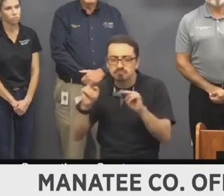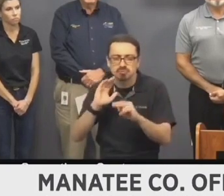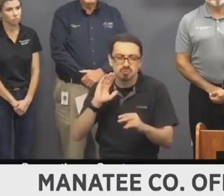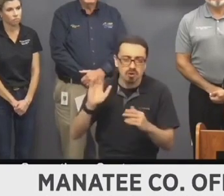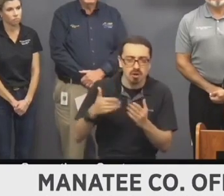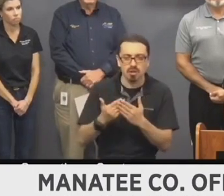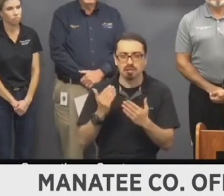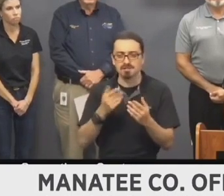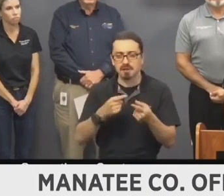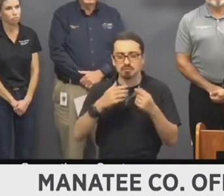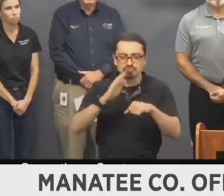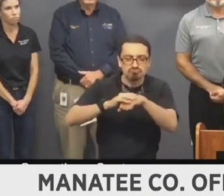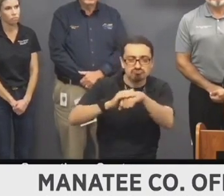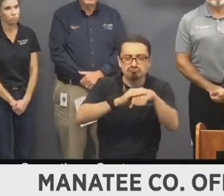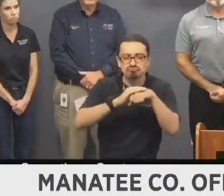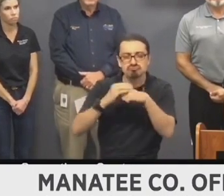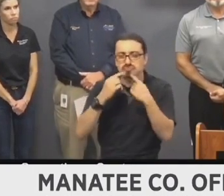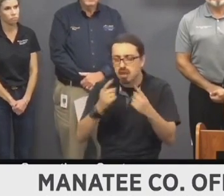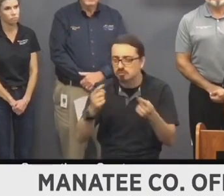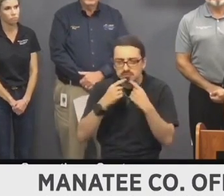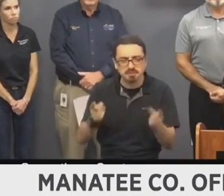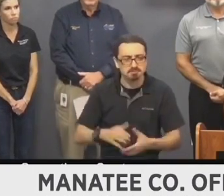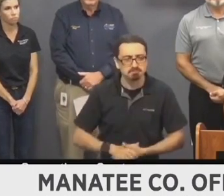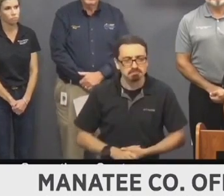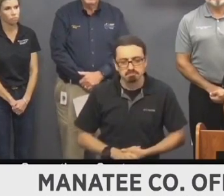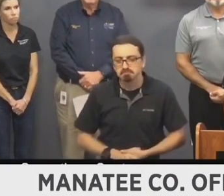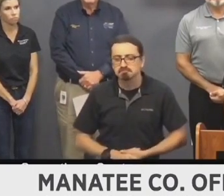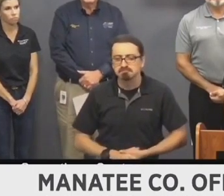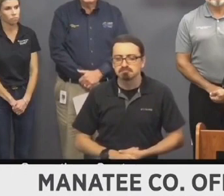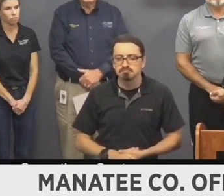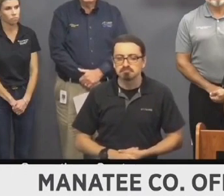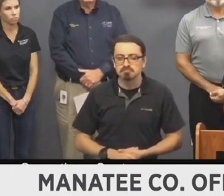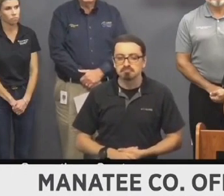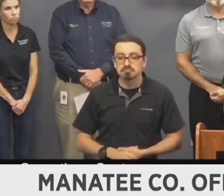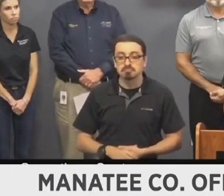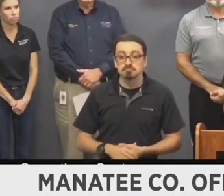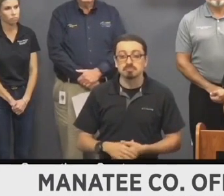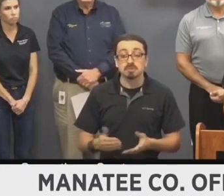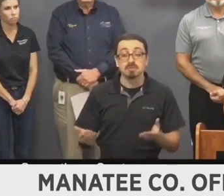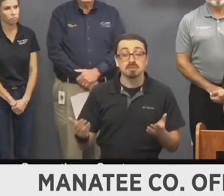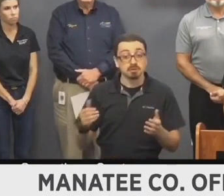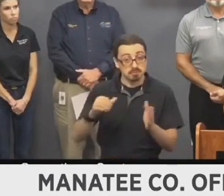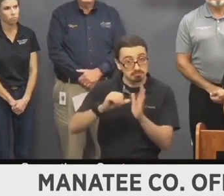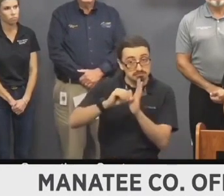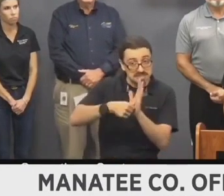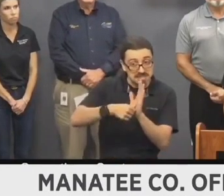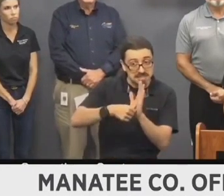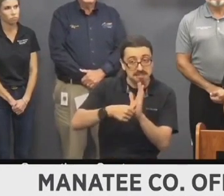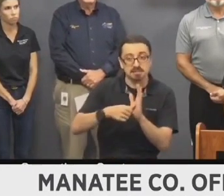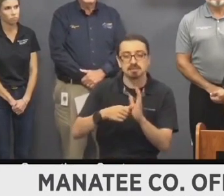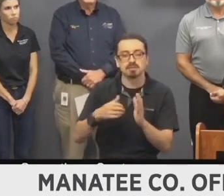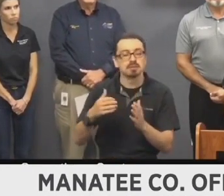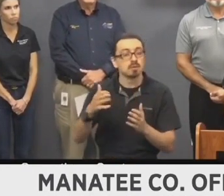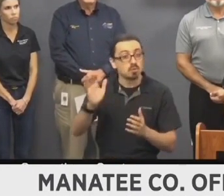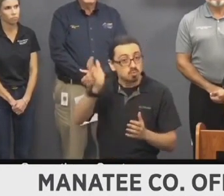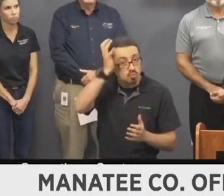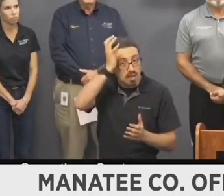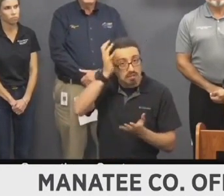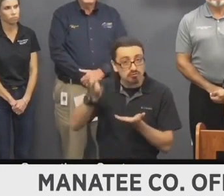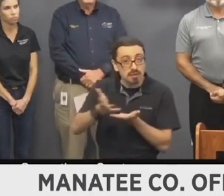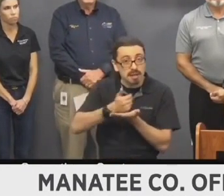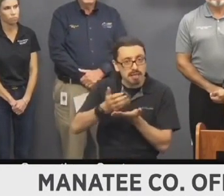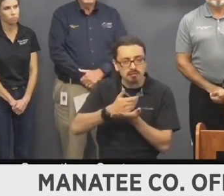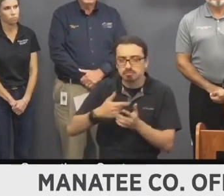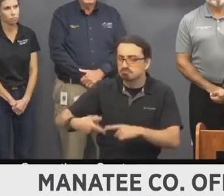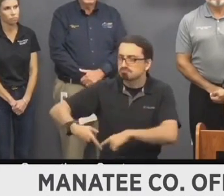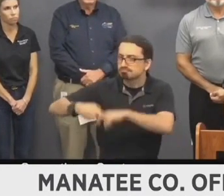safety. Another reminder for everyone, there will be no trash pickup today or tomorrow, and recycling and yard waste is